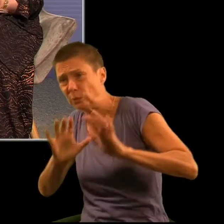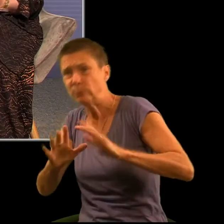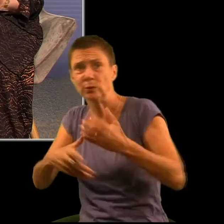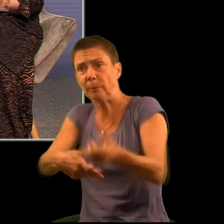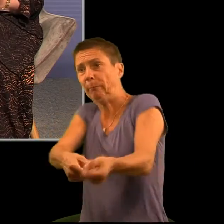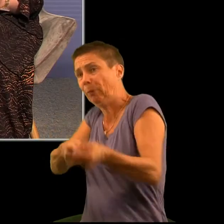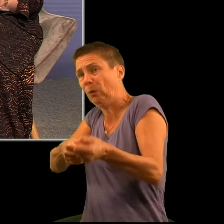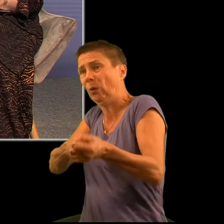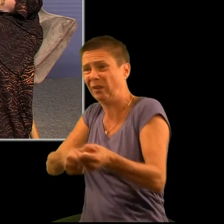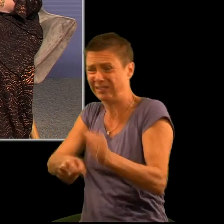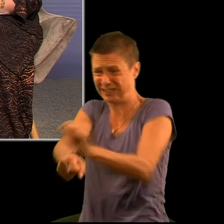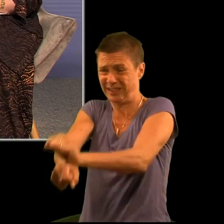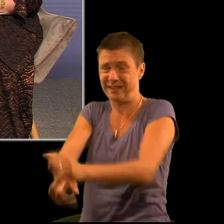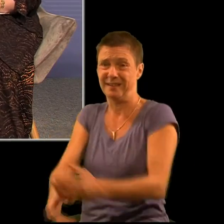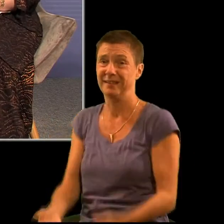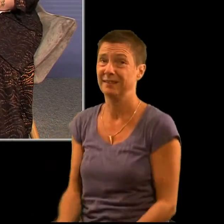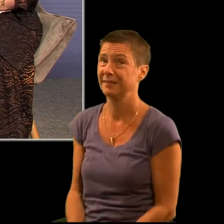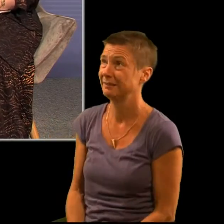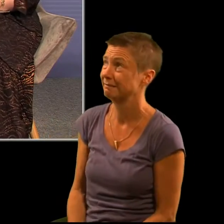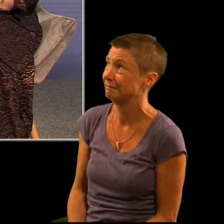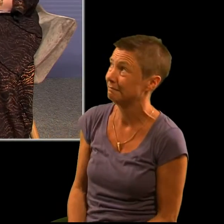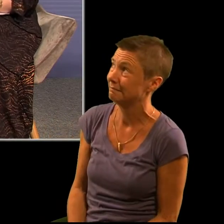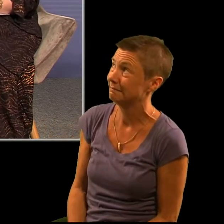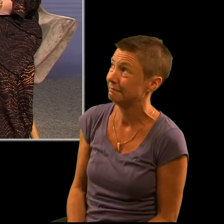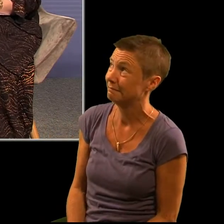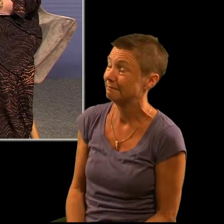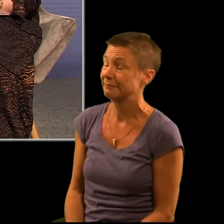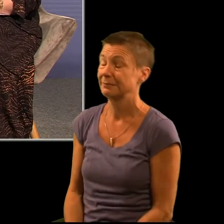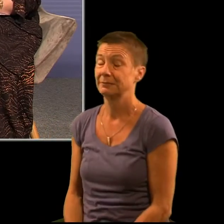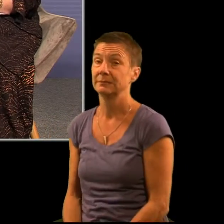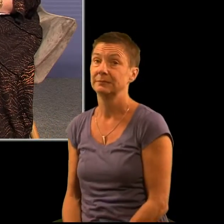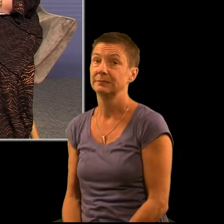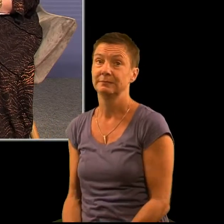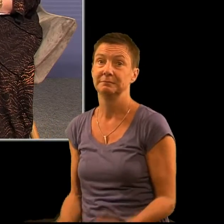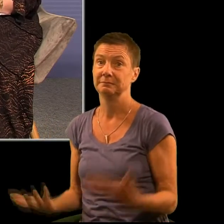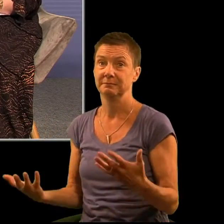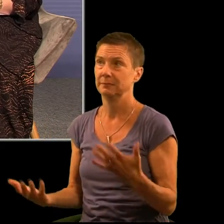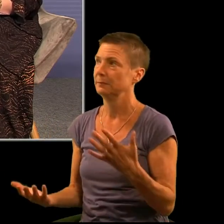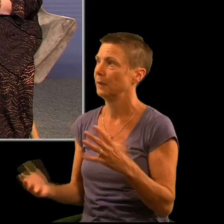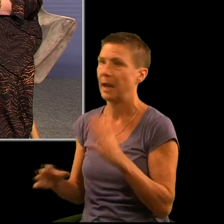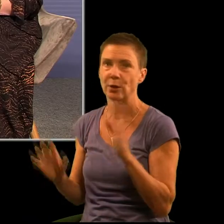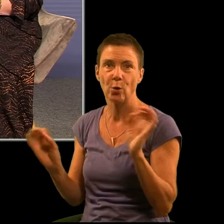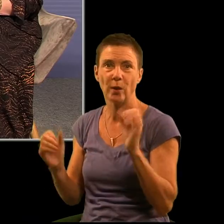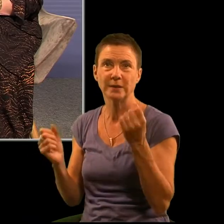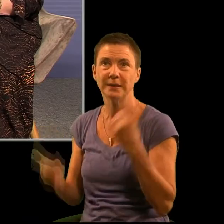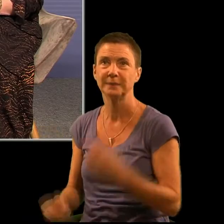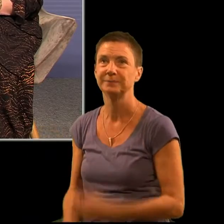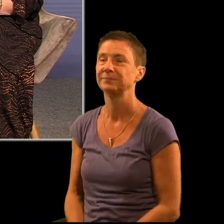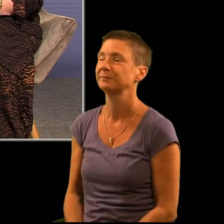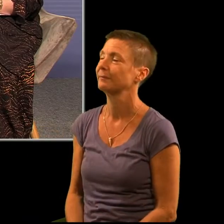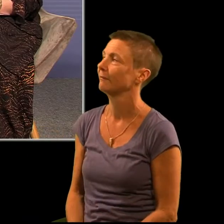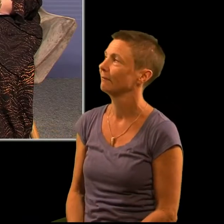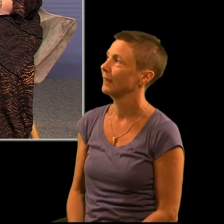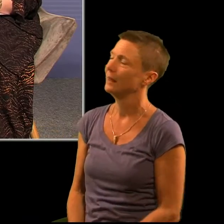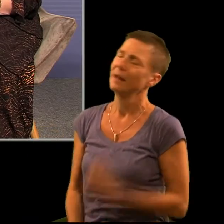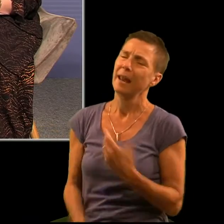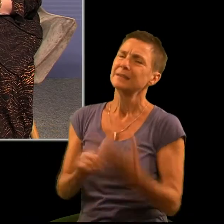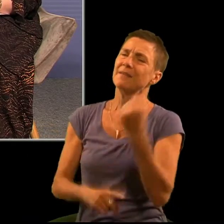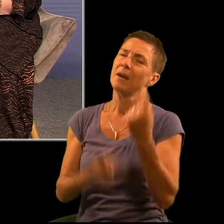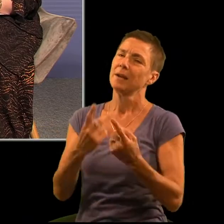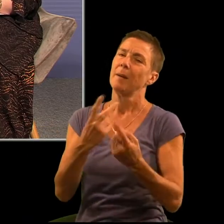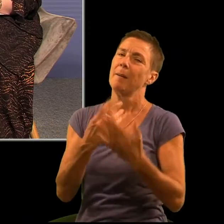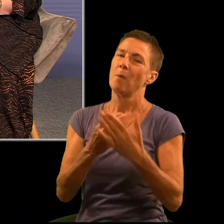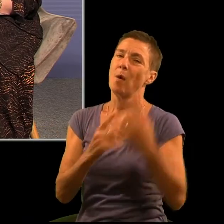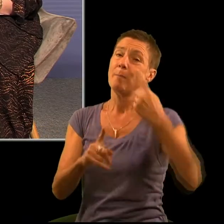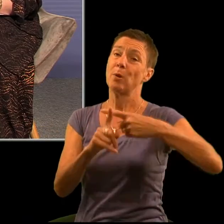Sorry about that. I had no idea. That was unplanned. Well, let's turn to more positive questions. And can